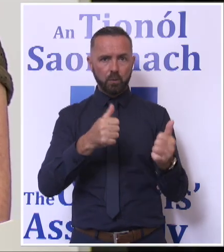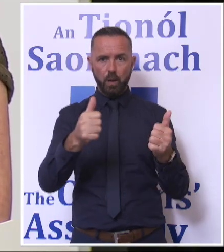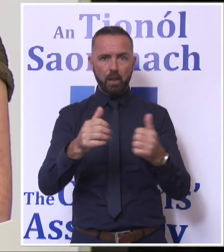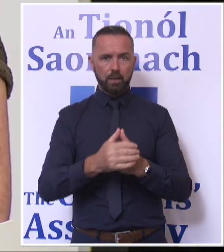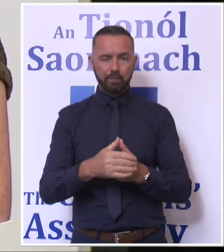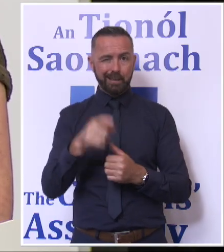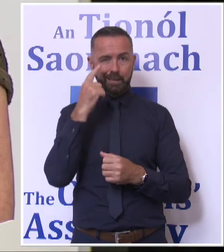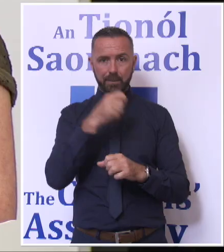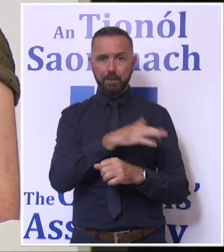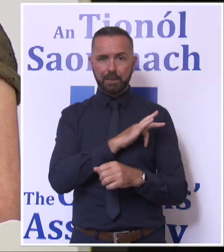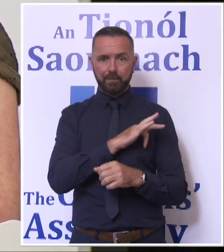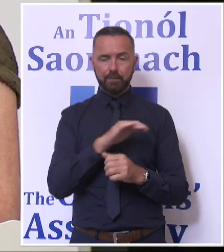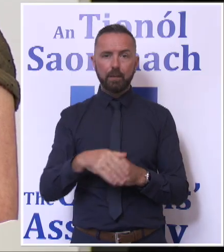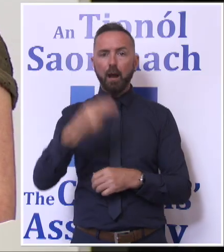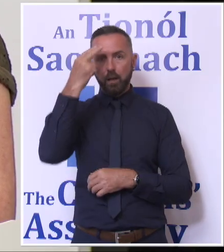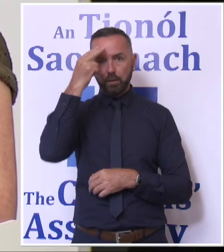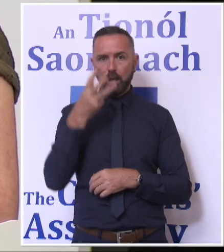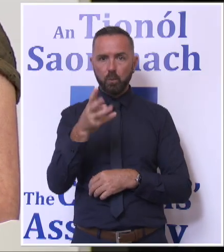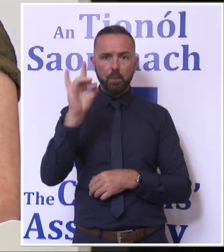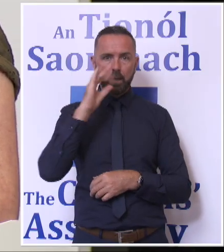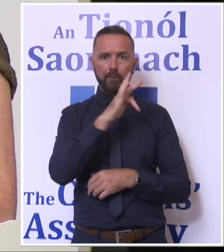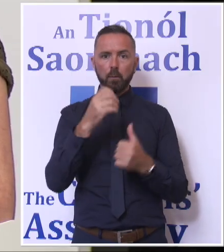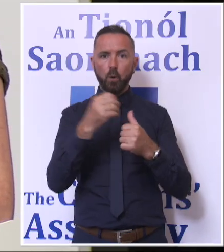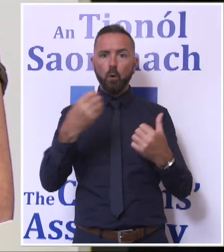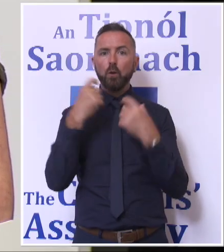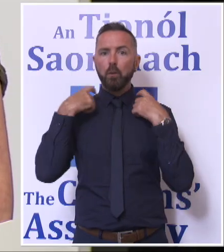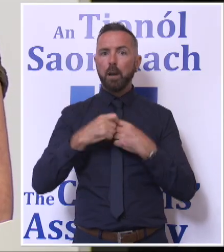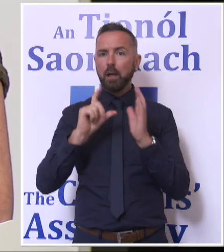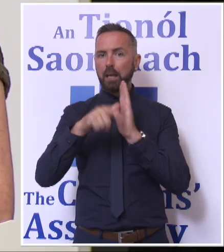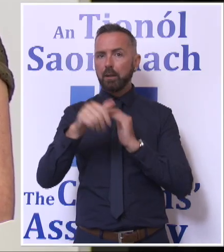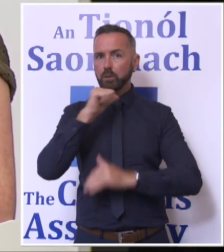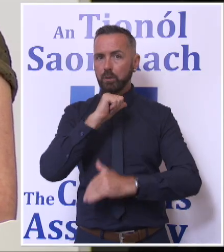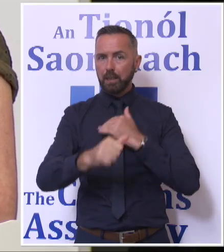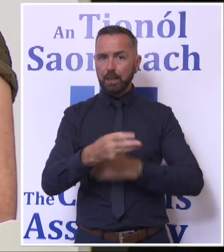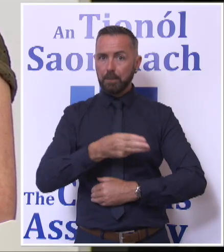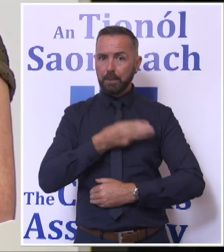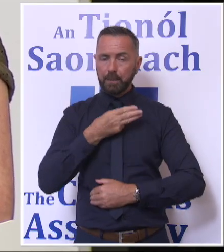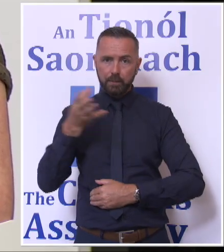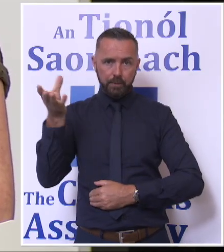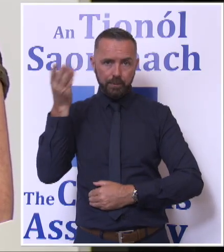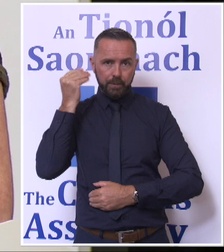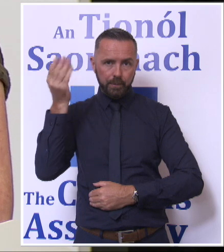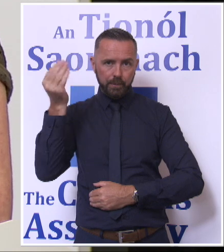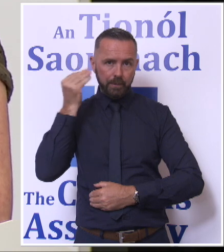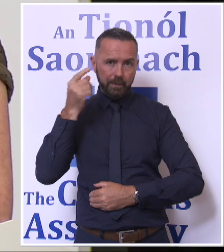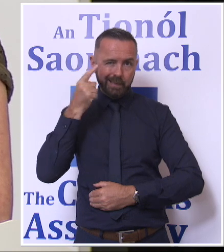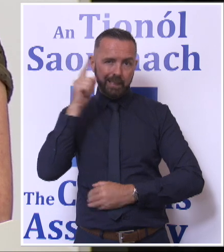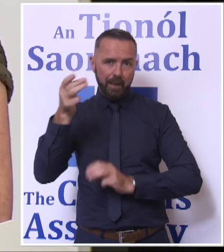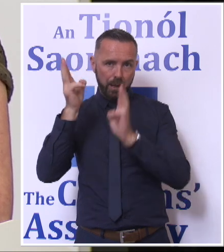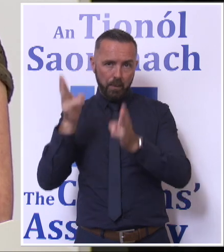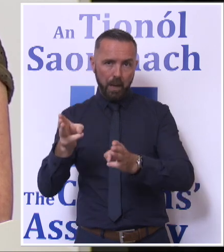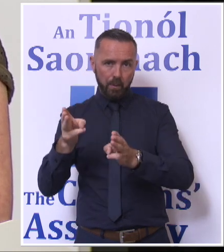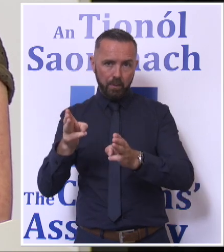ground. I understand that you're going to be hearing from mayors from other countries later on today. Please note the powers that they have to enact